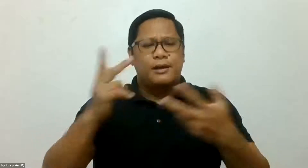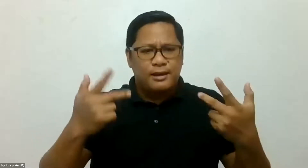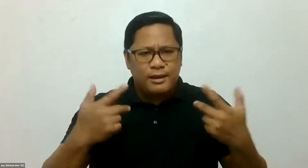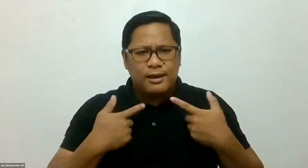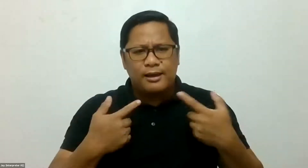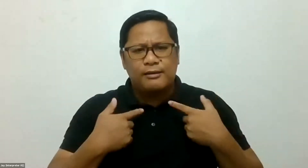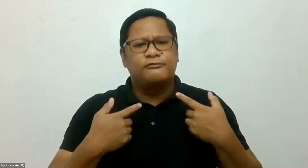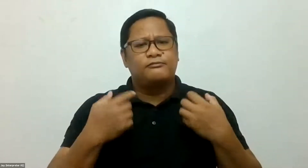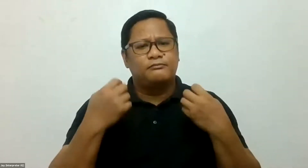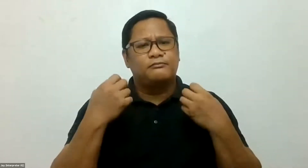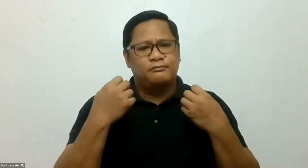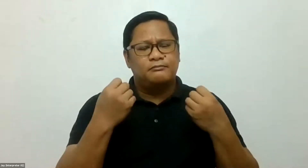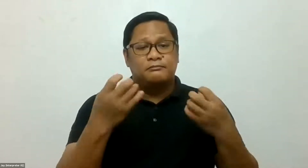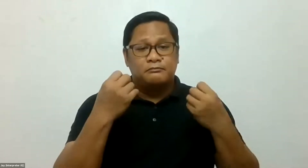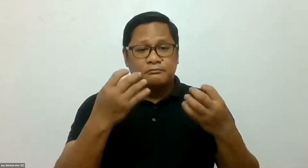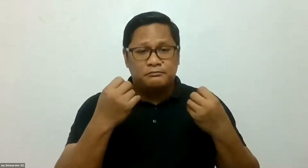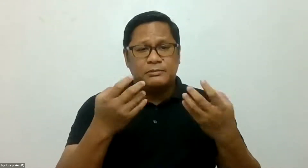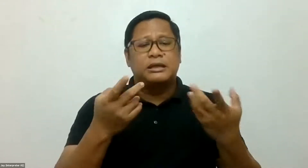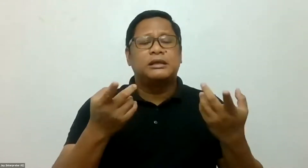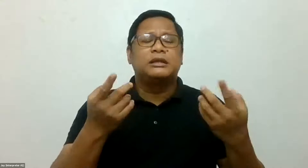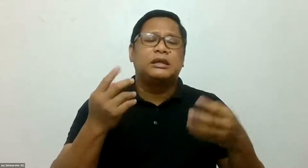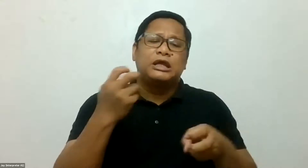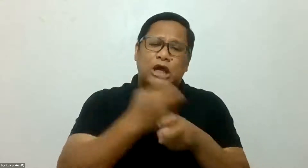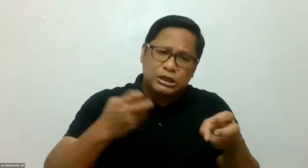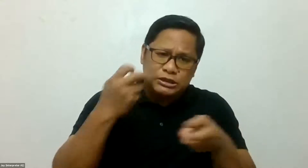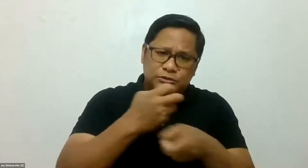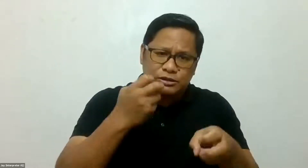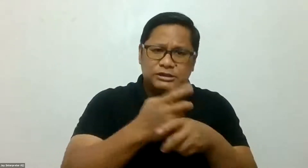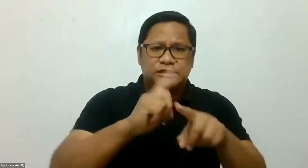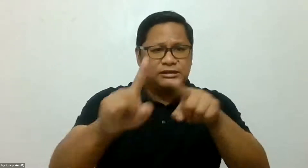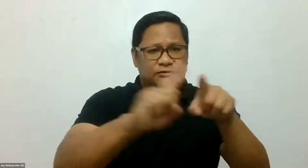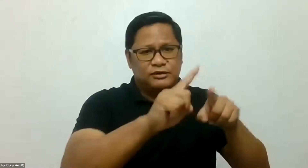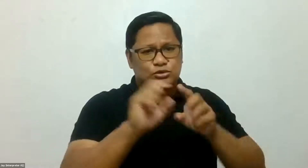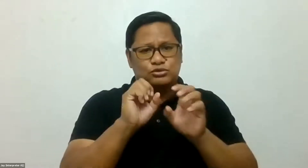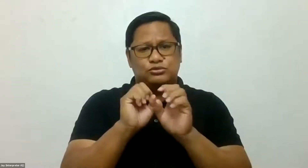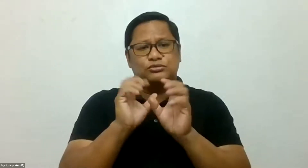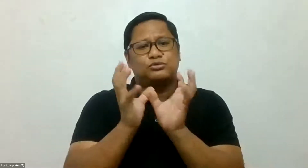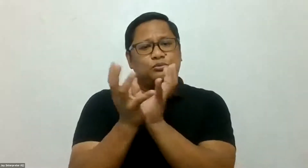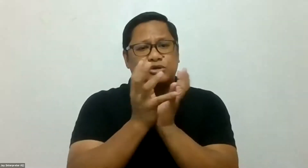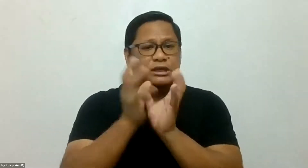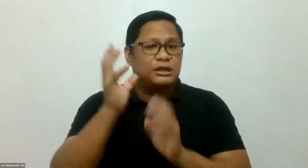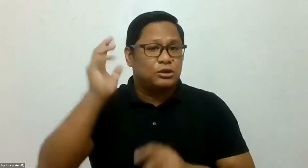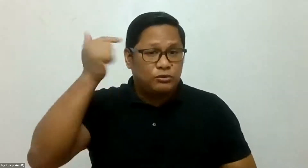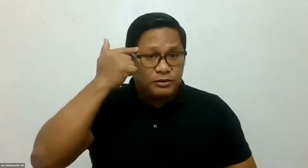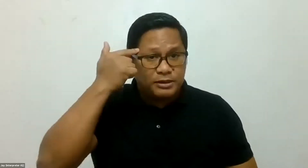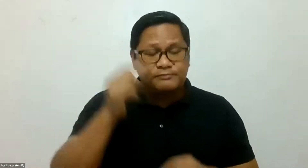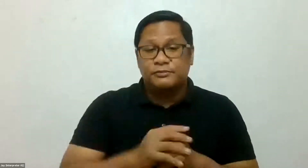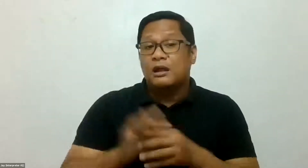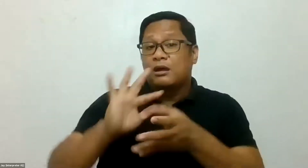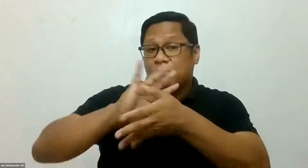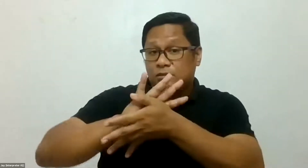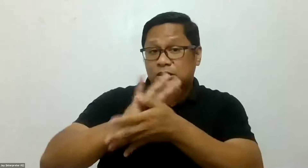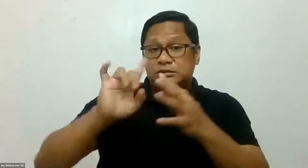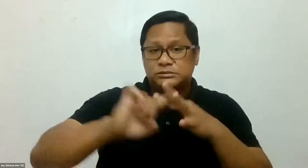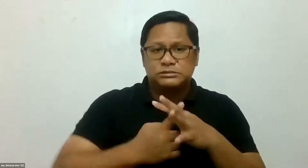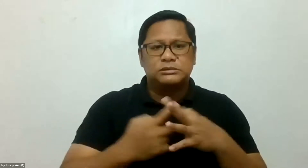significant toll on people, societies, and governments. Since the crisis began, it was observed that many